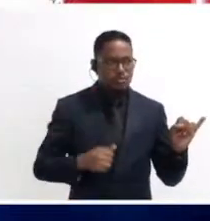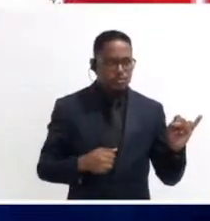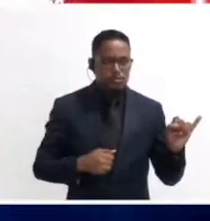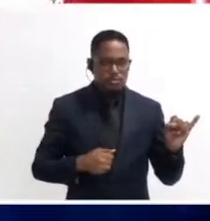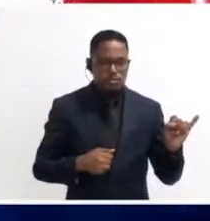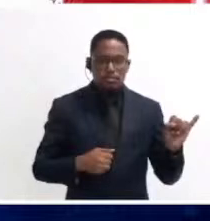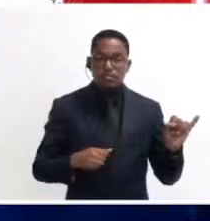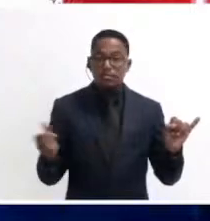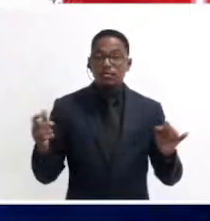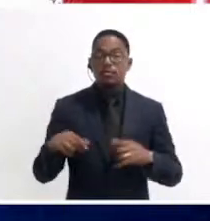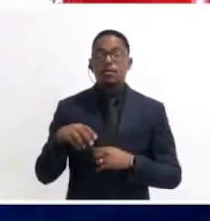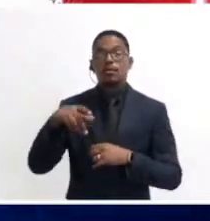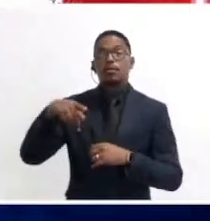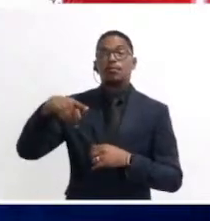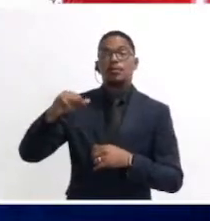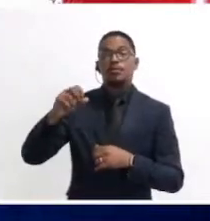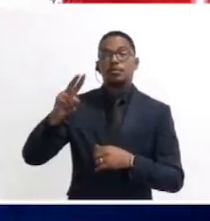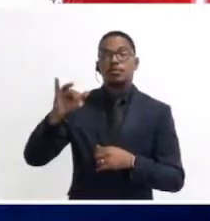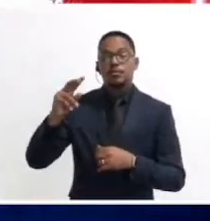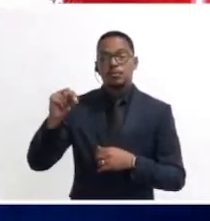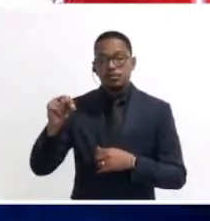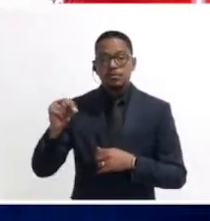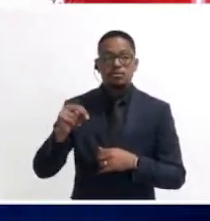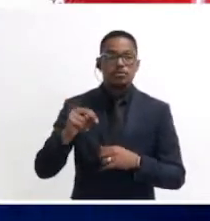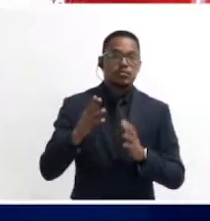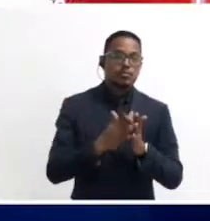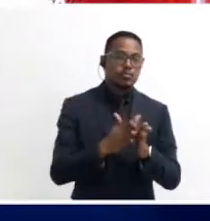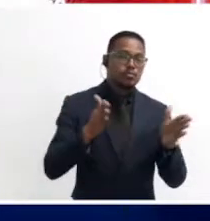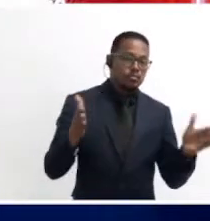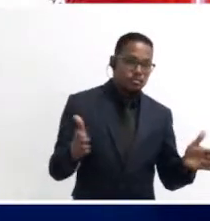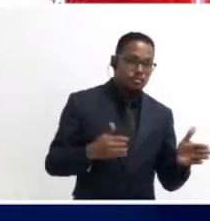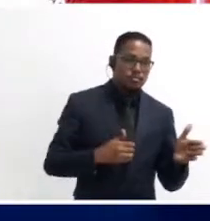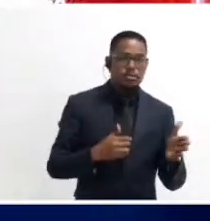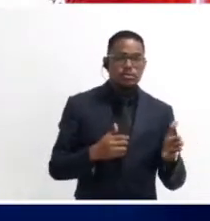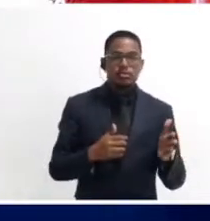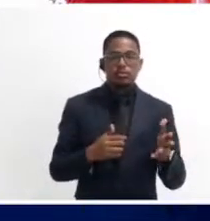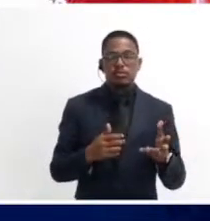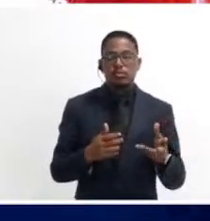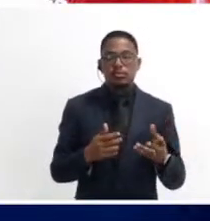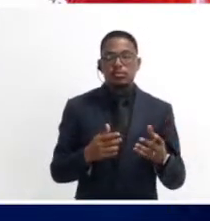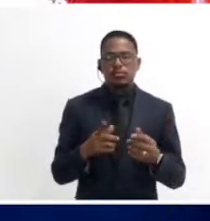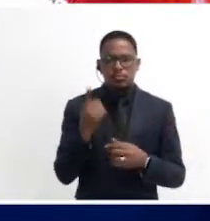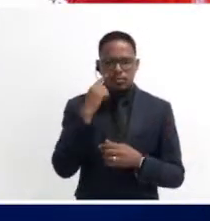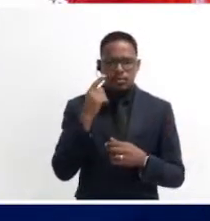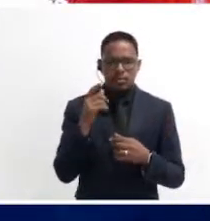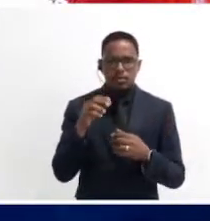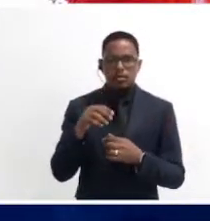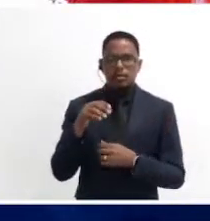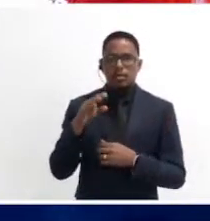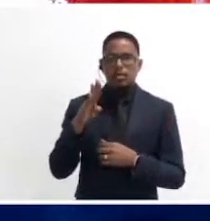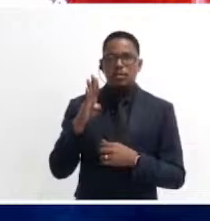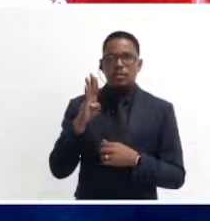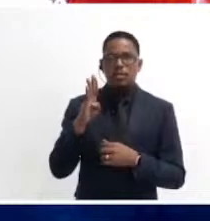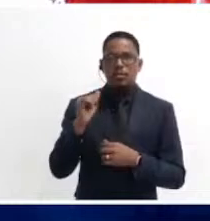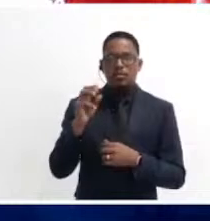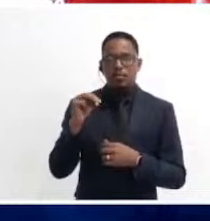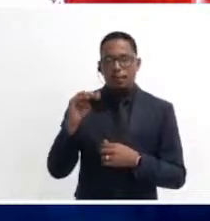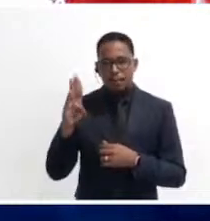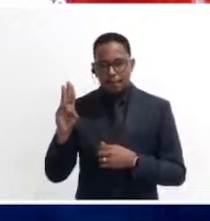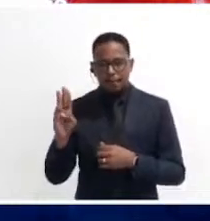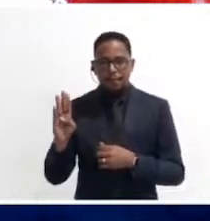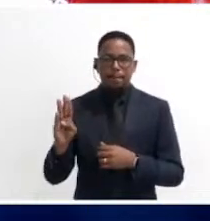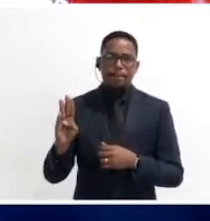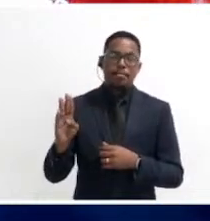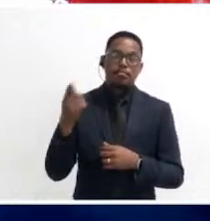passivation opening and the bump formed in that opening. And then the one on the right has